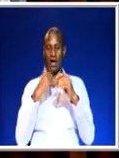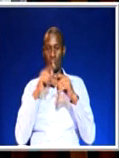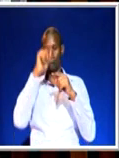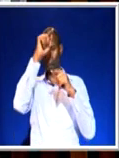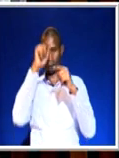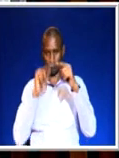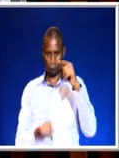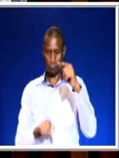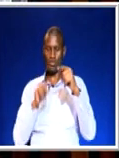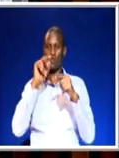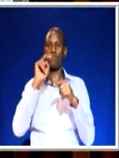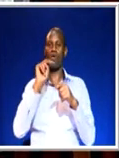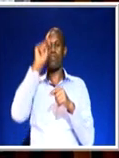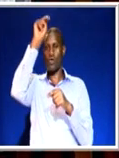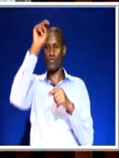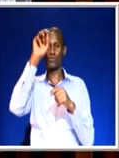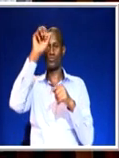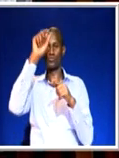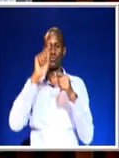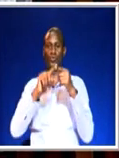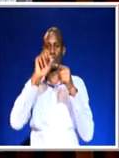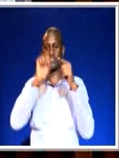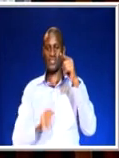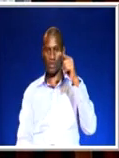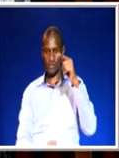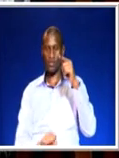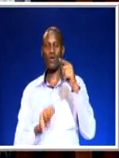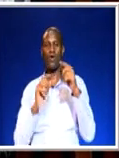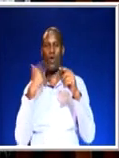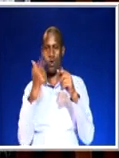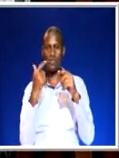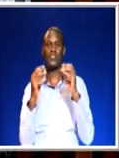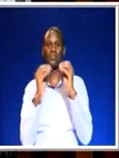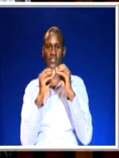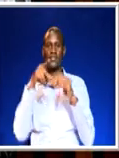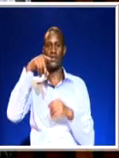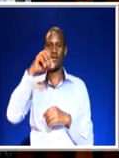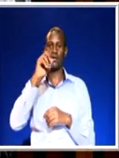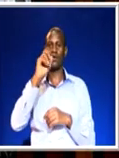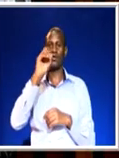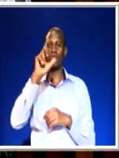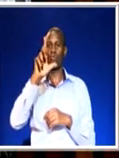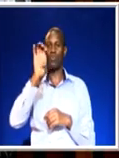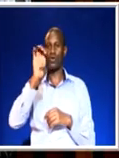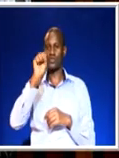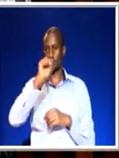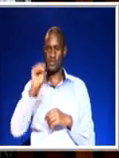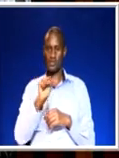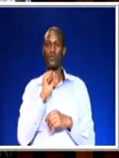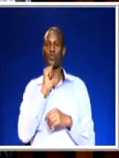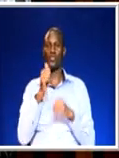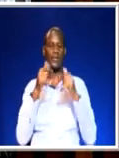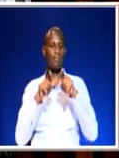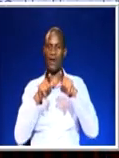the South Pole. So longitudes always meet at the poles. Longitudes are not